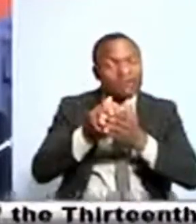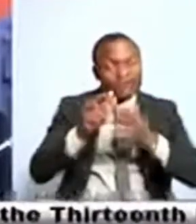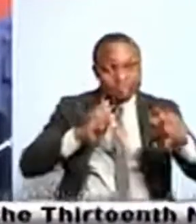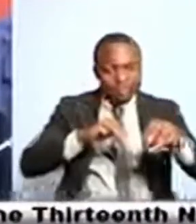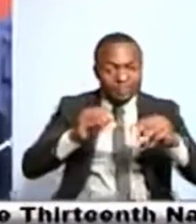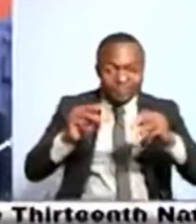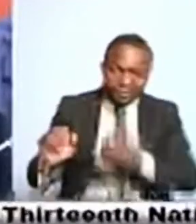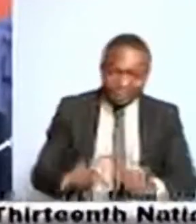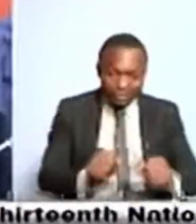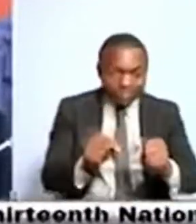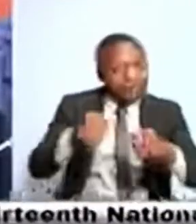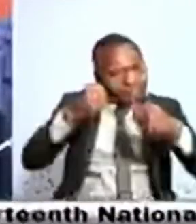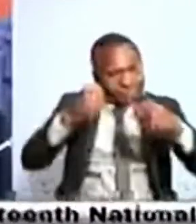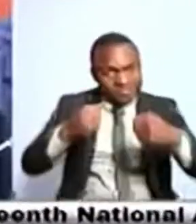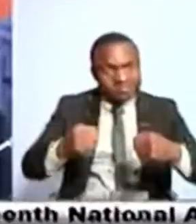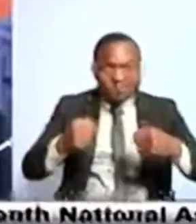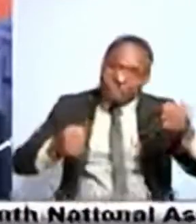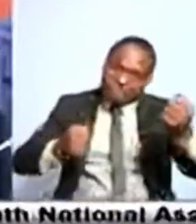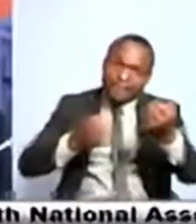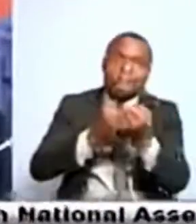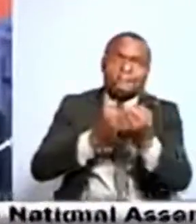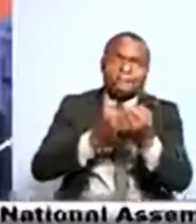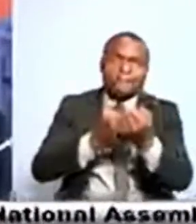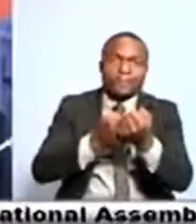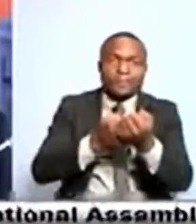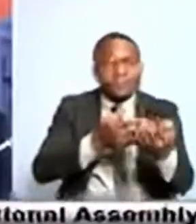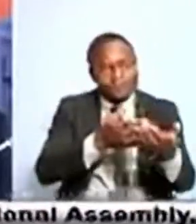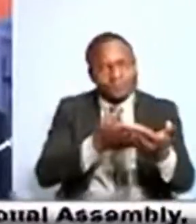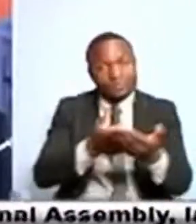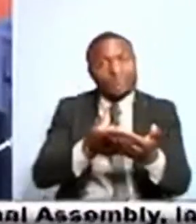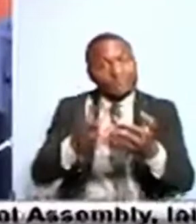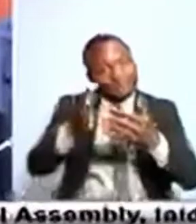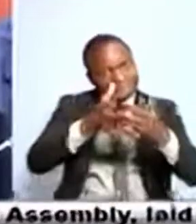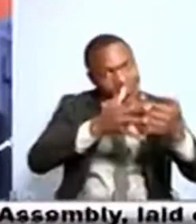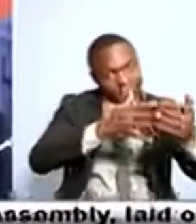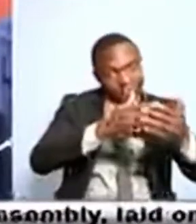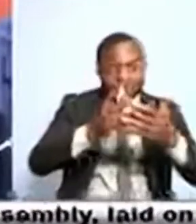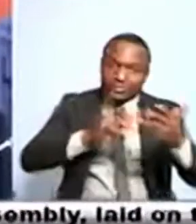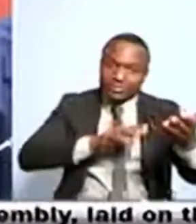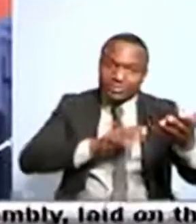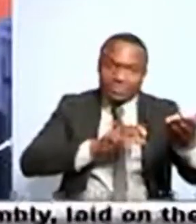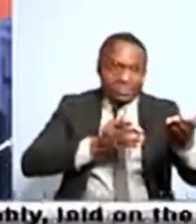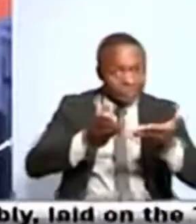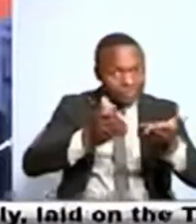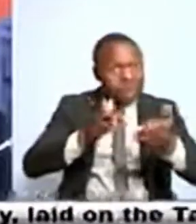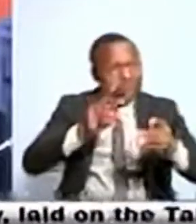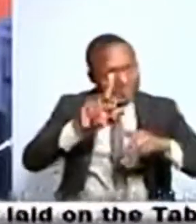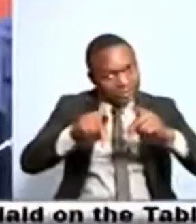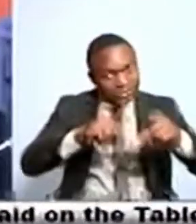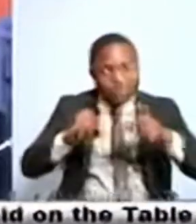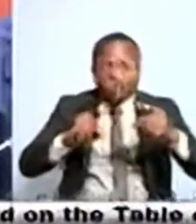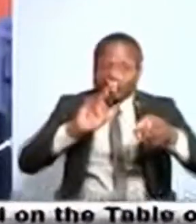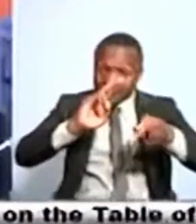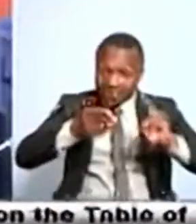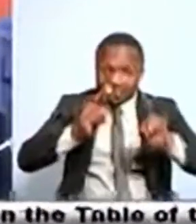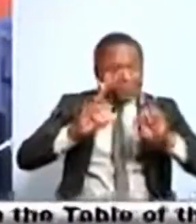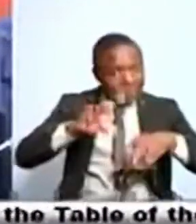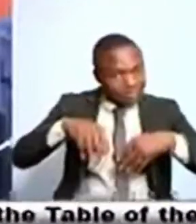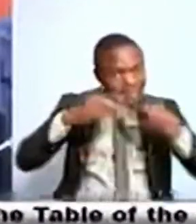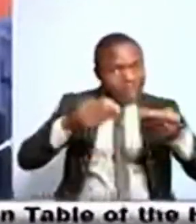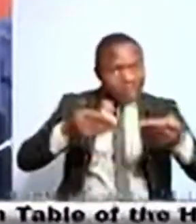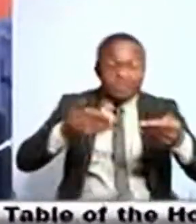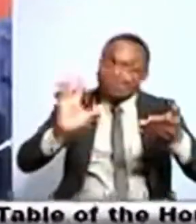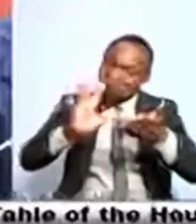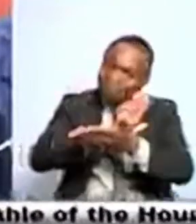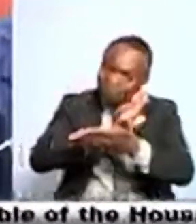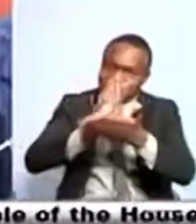to strengthen and support easier services to our people, because we are in a hurry to deliver. We need to speed